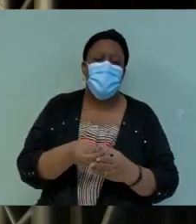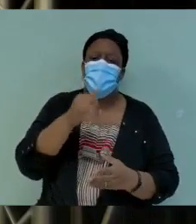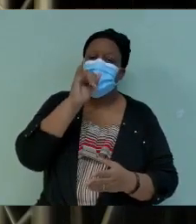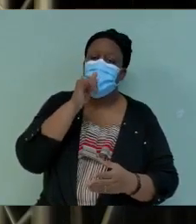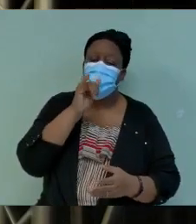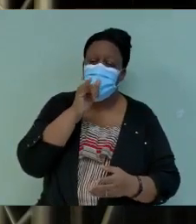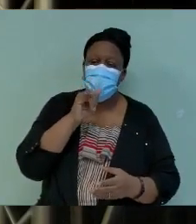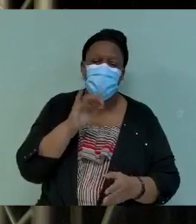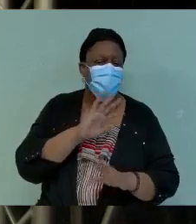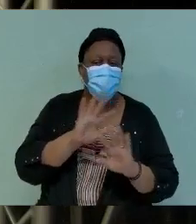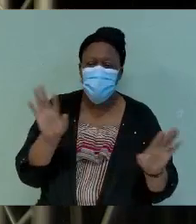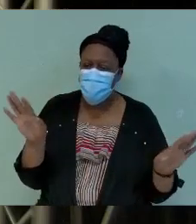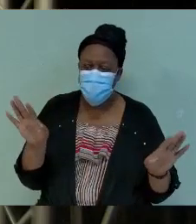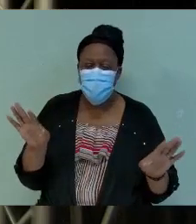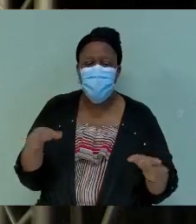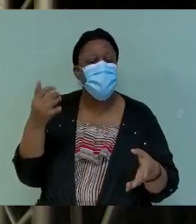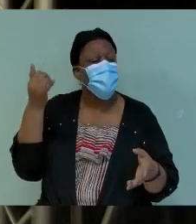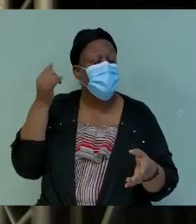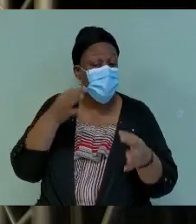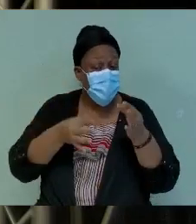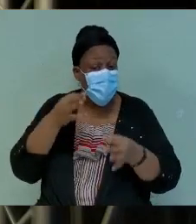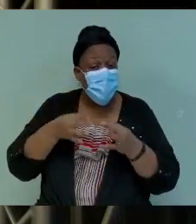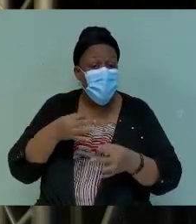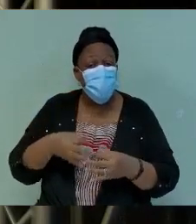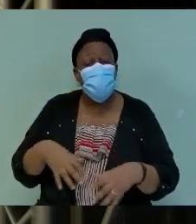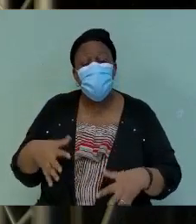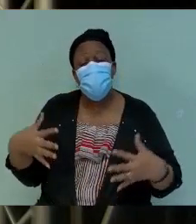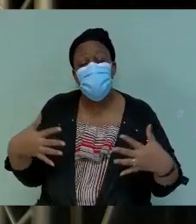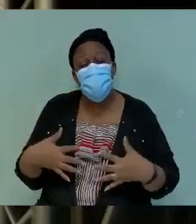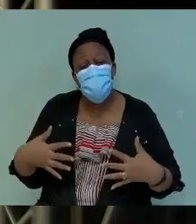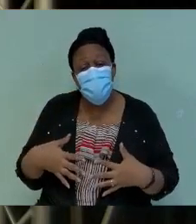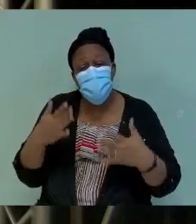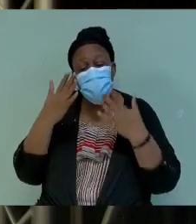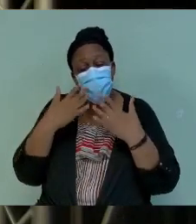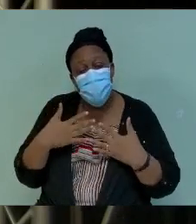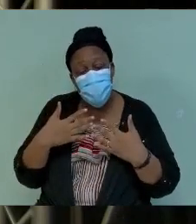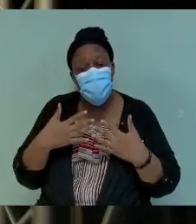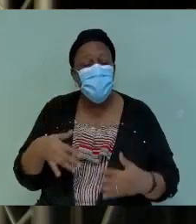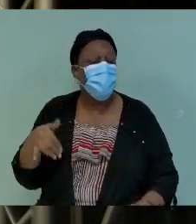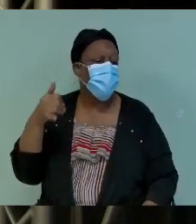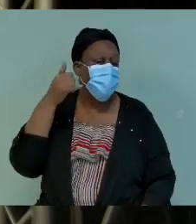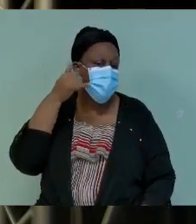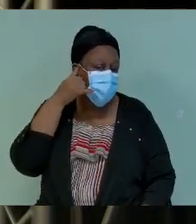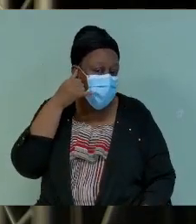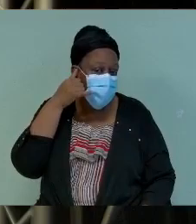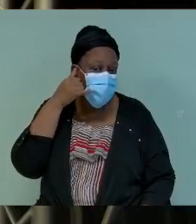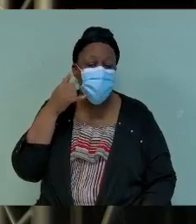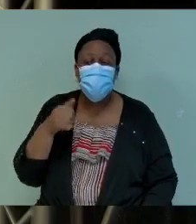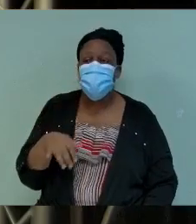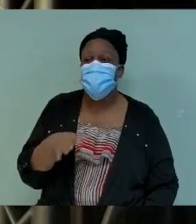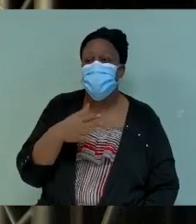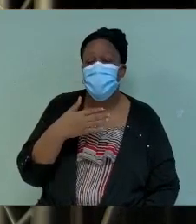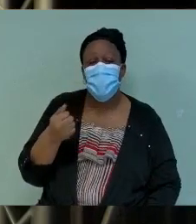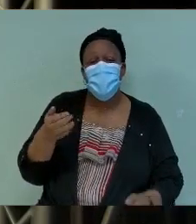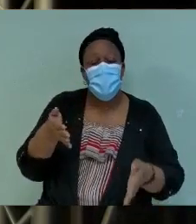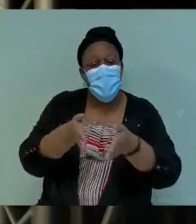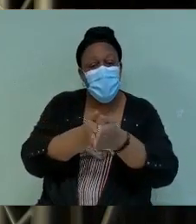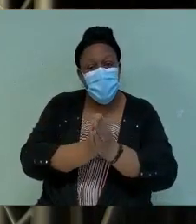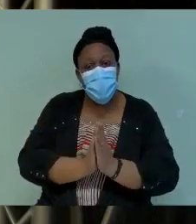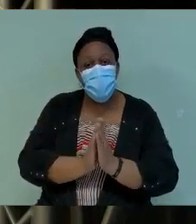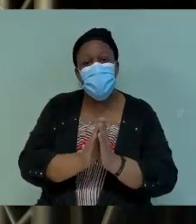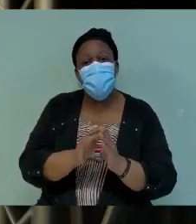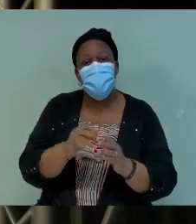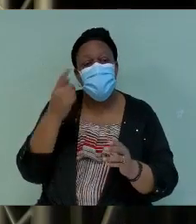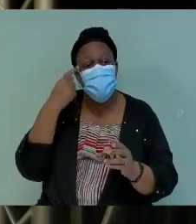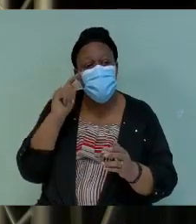overwhelmed, call the numbers for psychosocial support. Get the facts that would help you to accurately